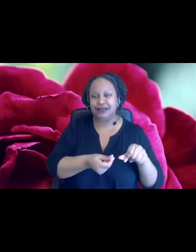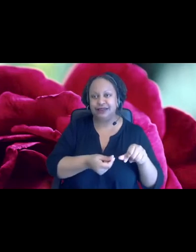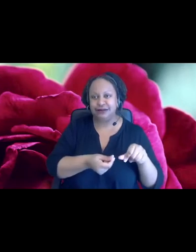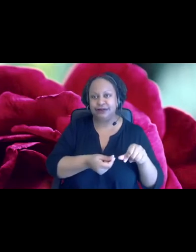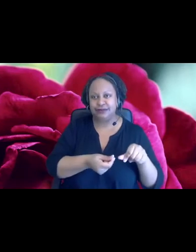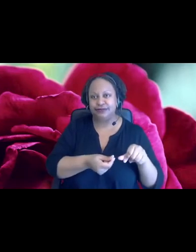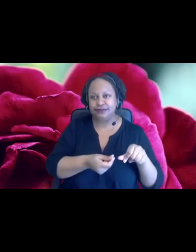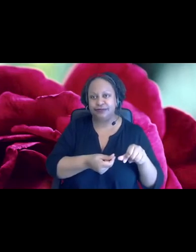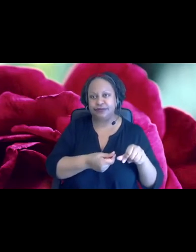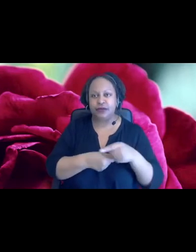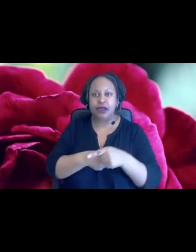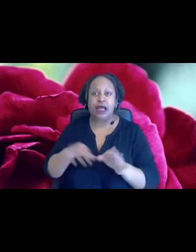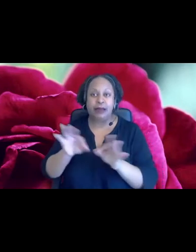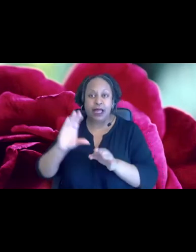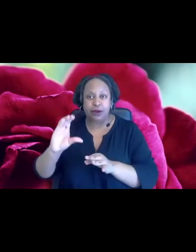the